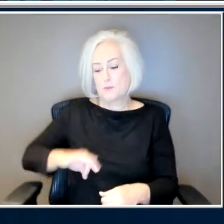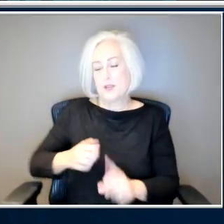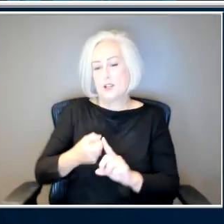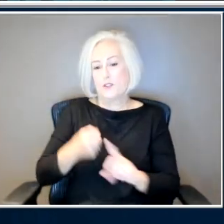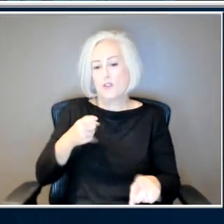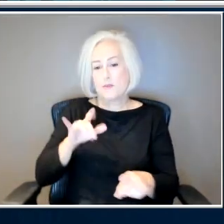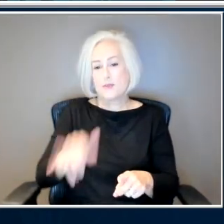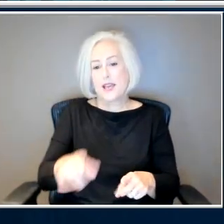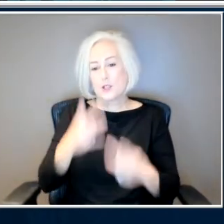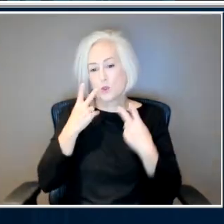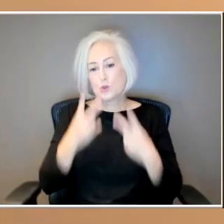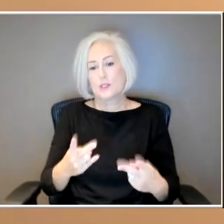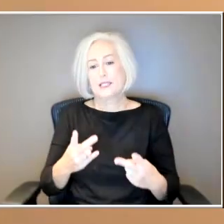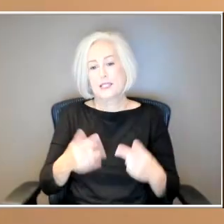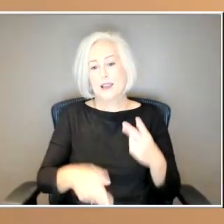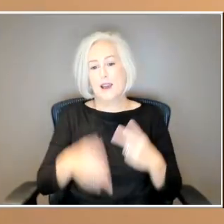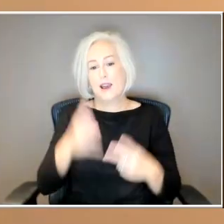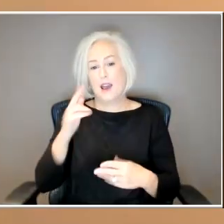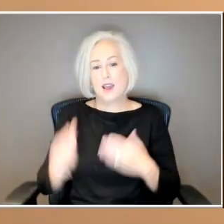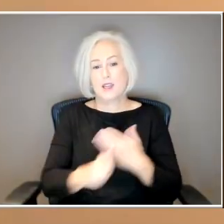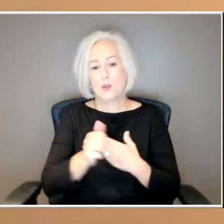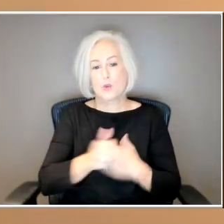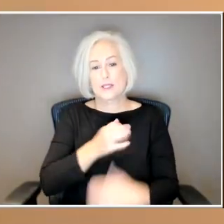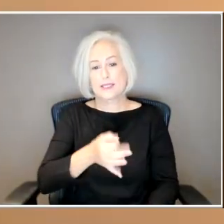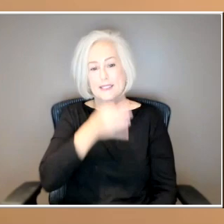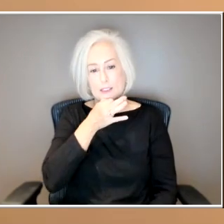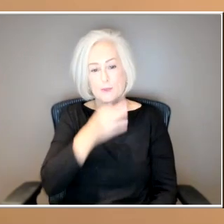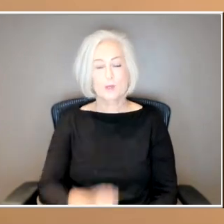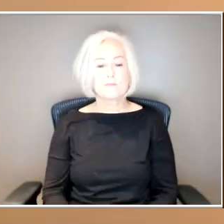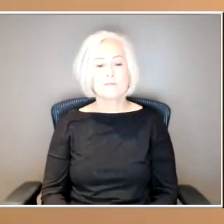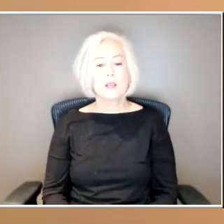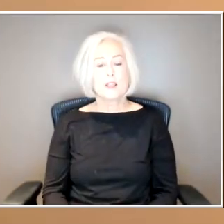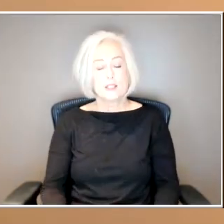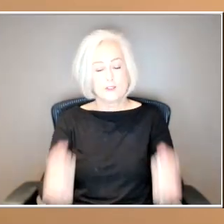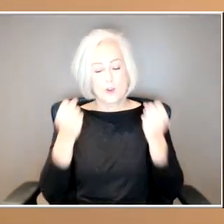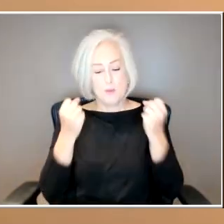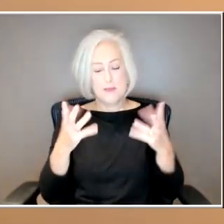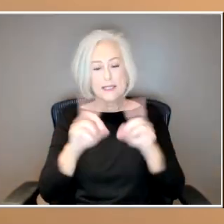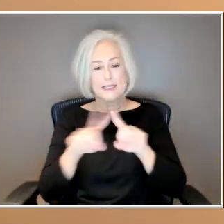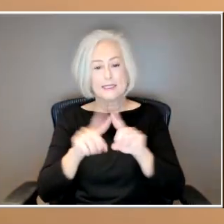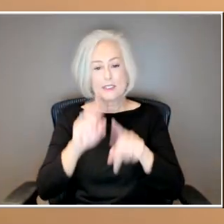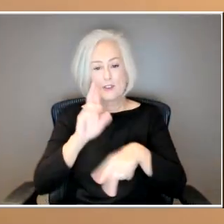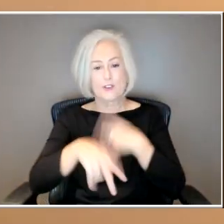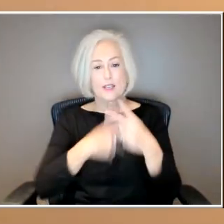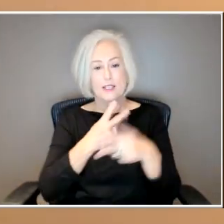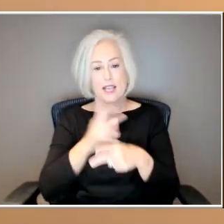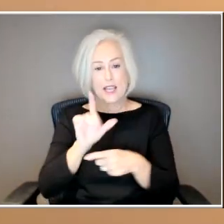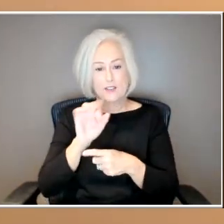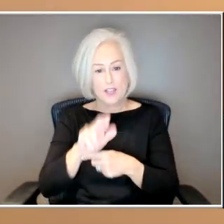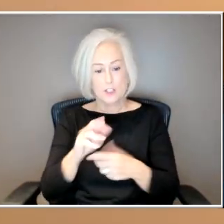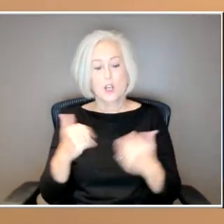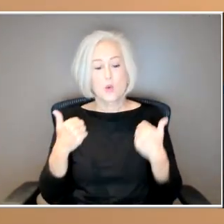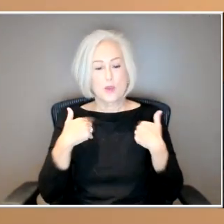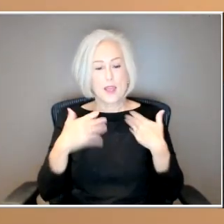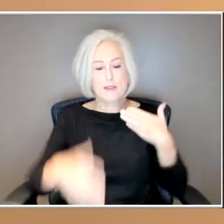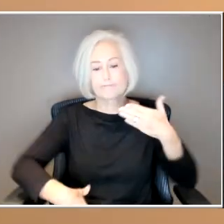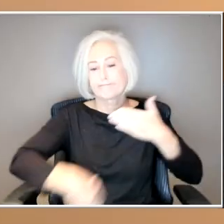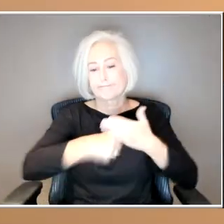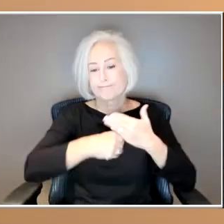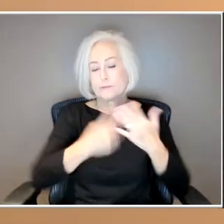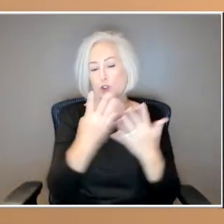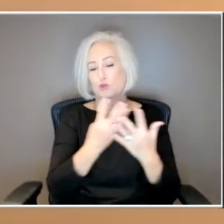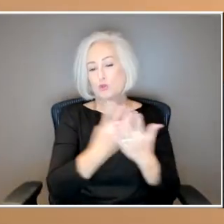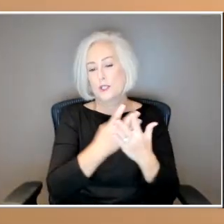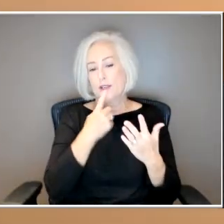expert? Sure. So for many different types of cancers, there is increased screening that someone can do. And increased